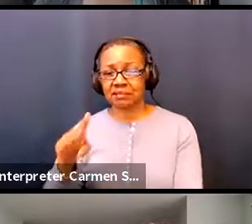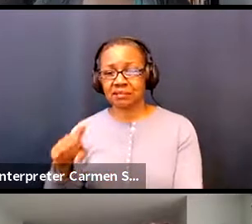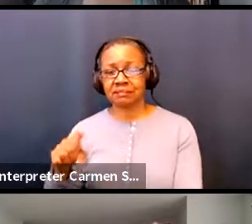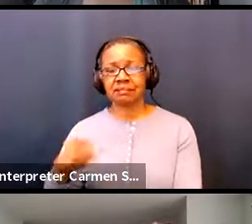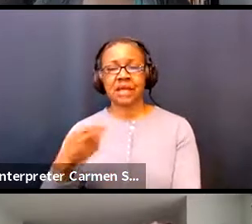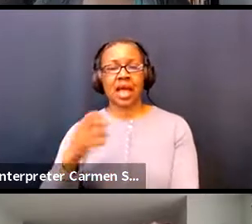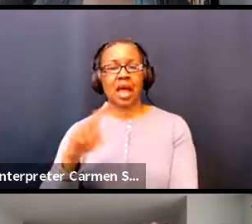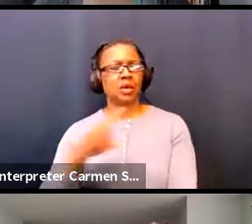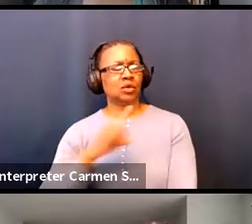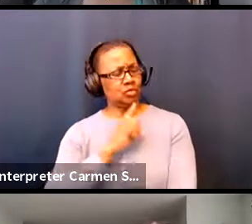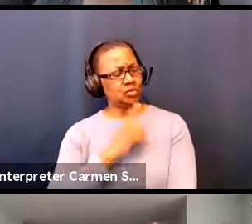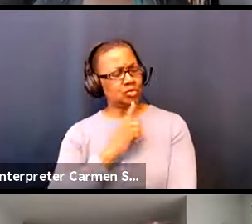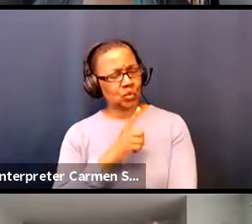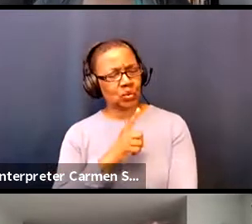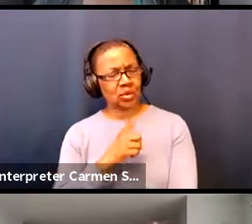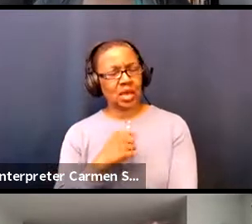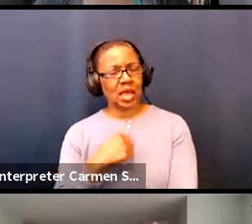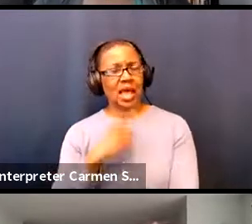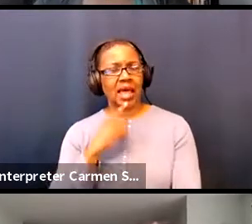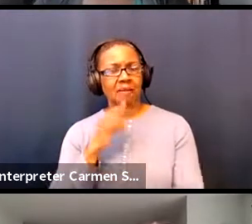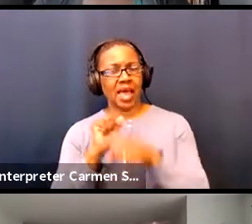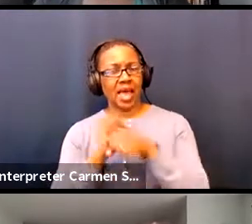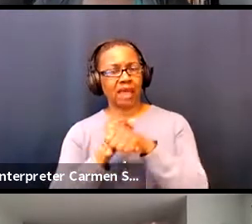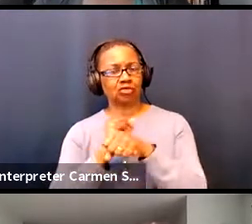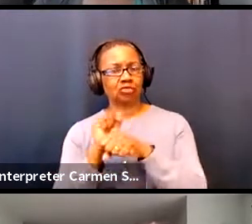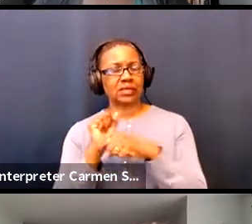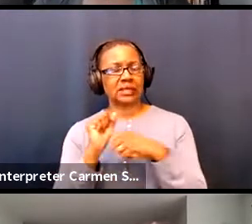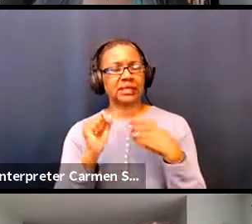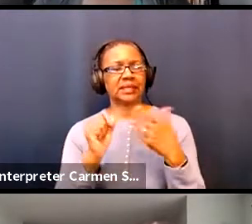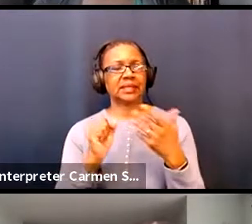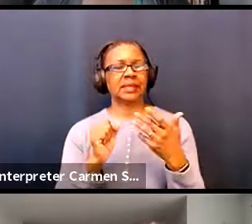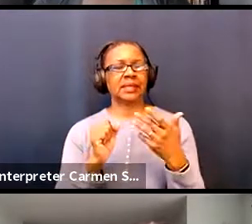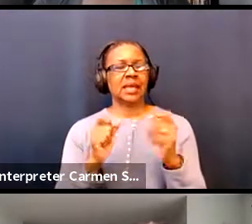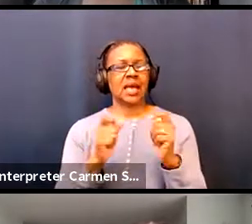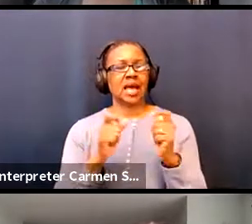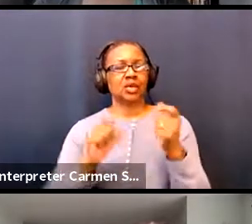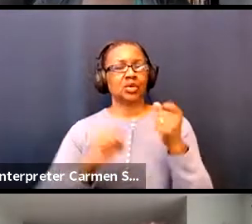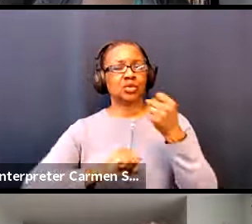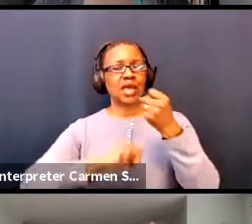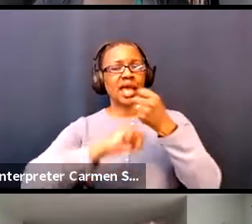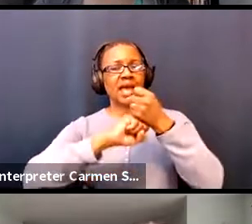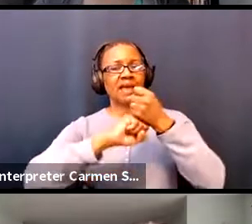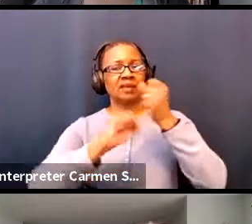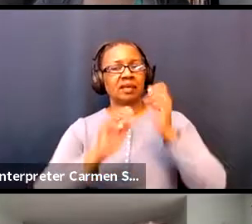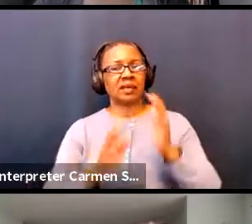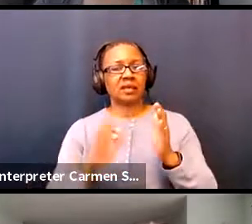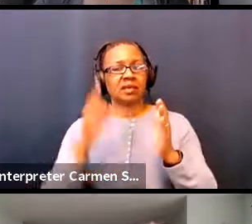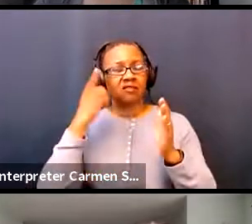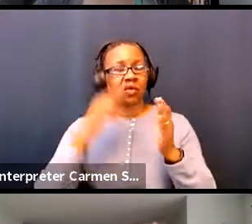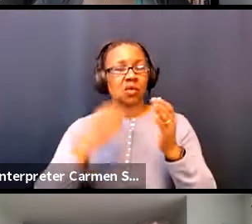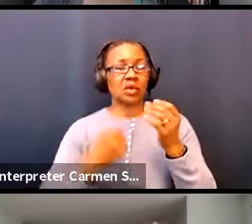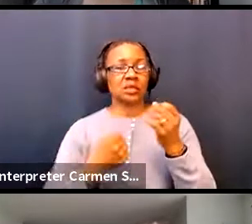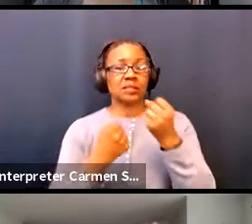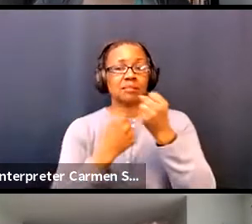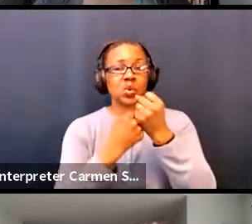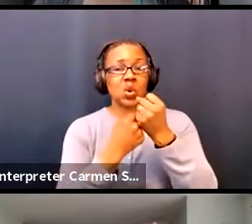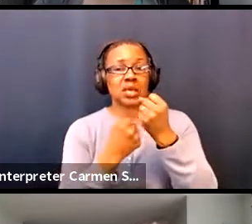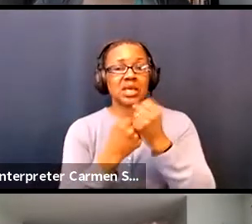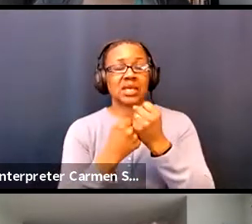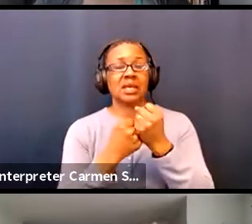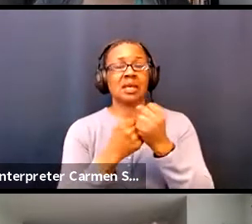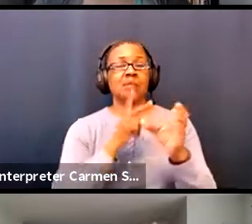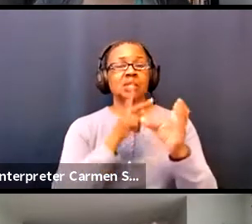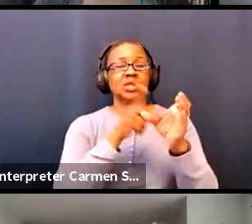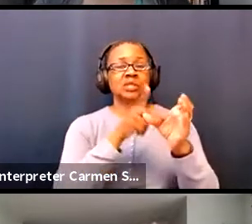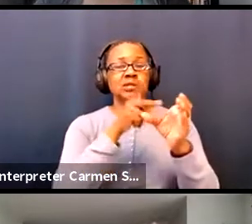Sure. I'm actually a huge advocate for supporting